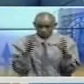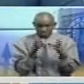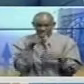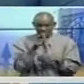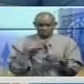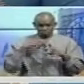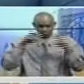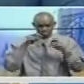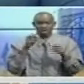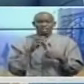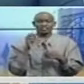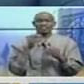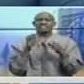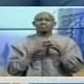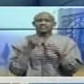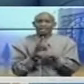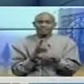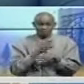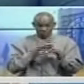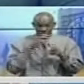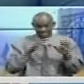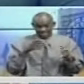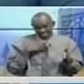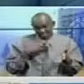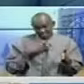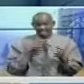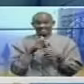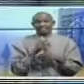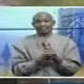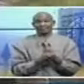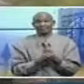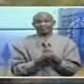the September Westgate mall terror attack. Patrick Amimo reports.